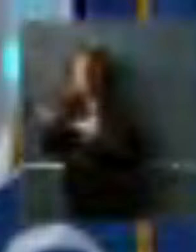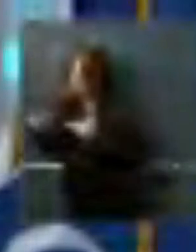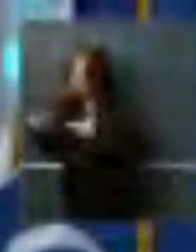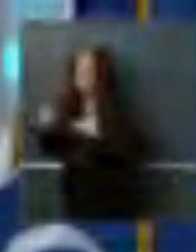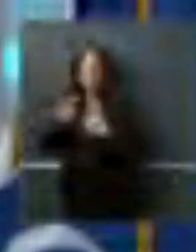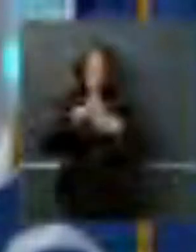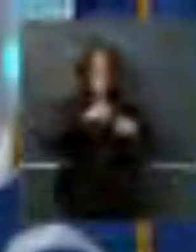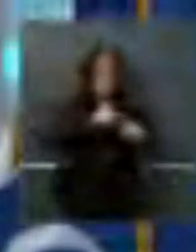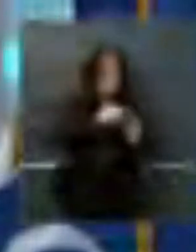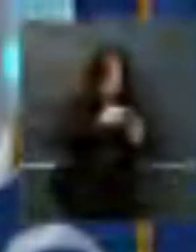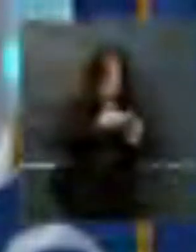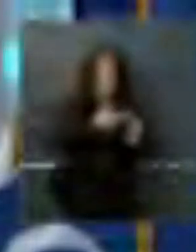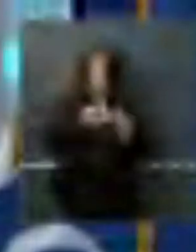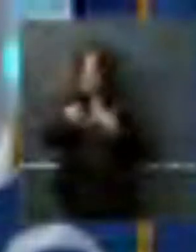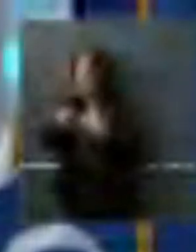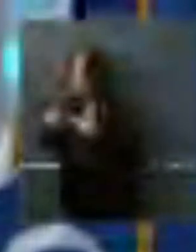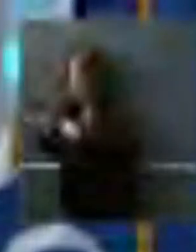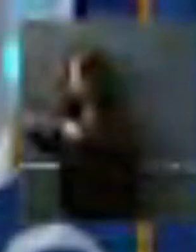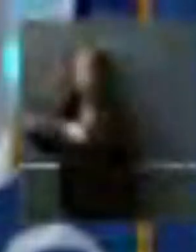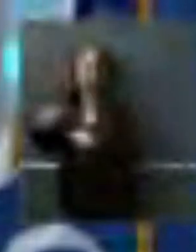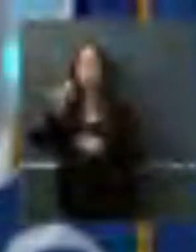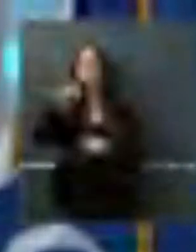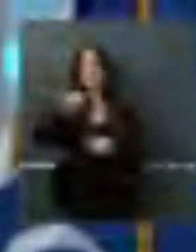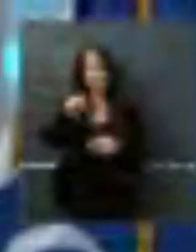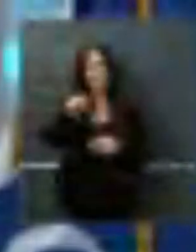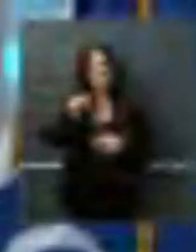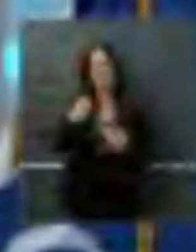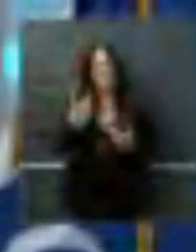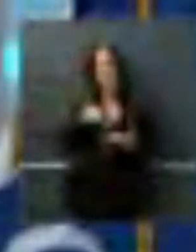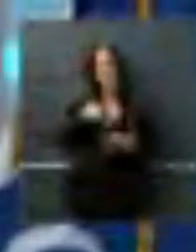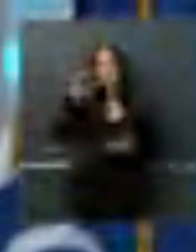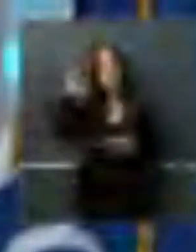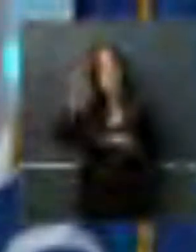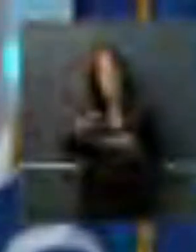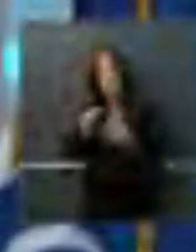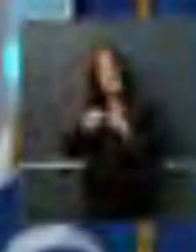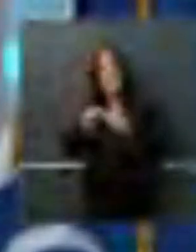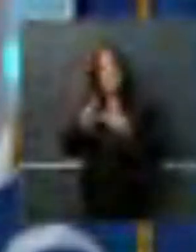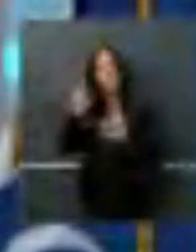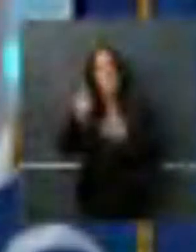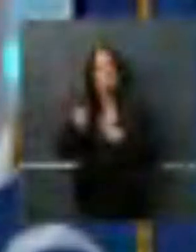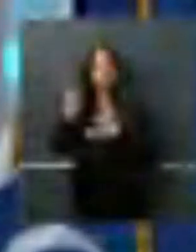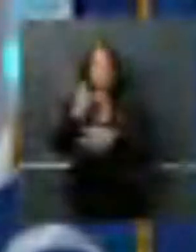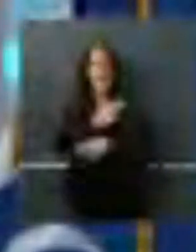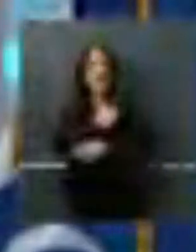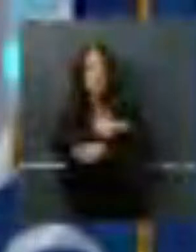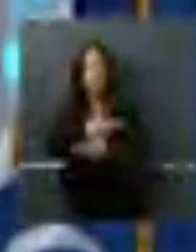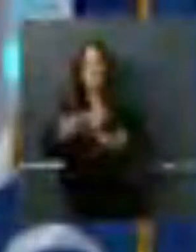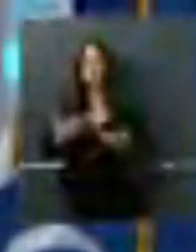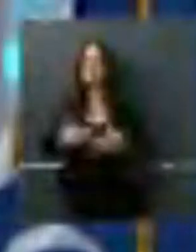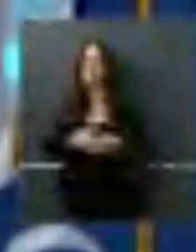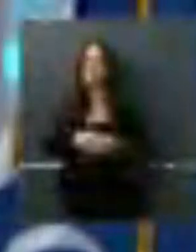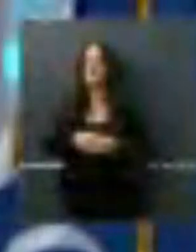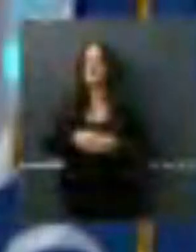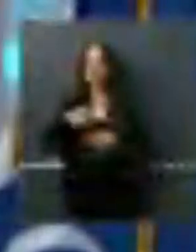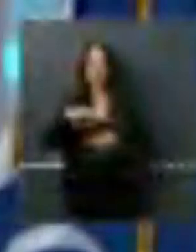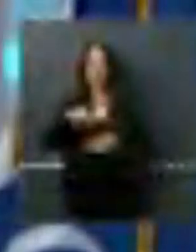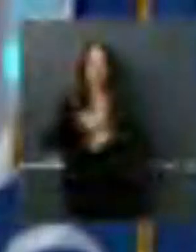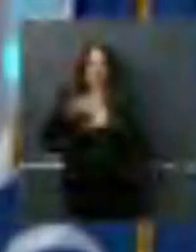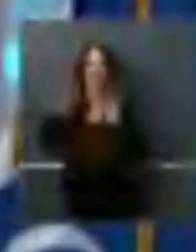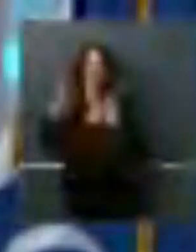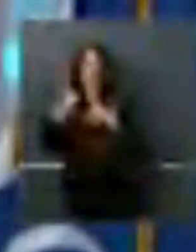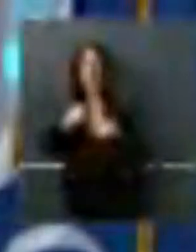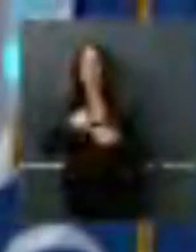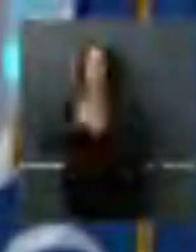been delayed over this period of stay-at-home order. So we continue to look at those models, but we are guided both